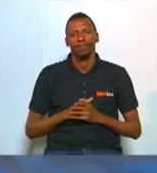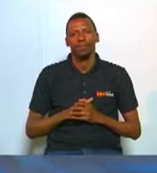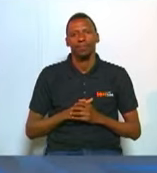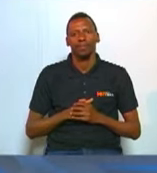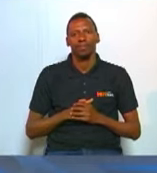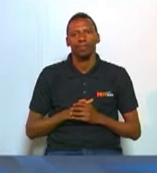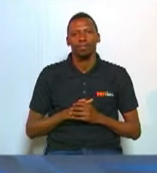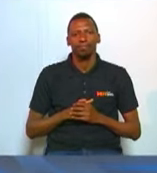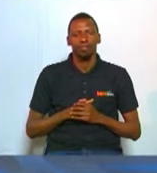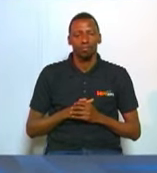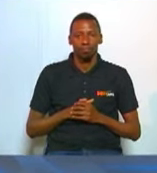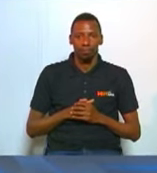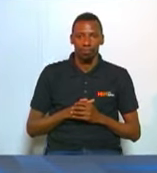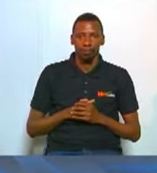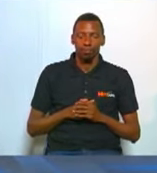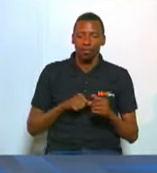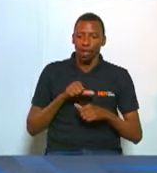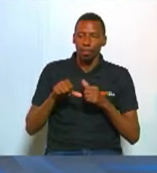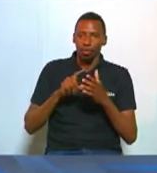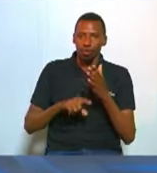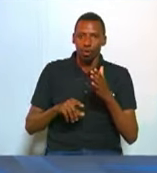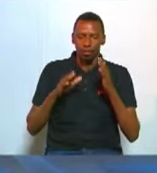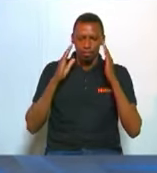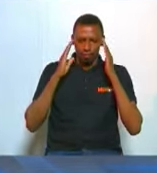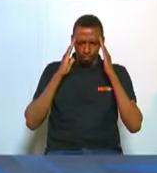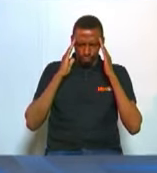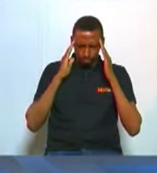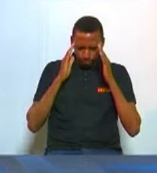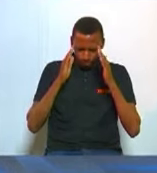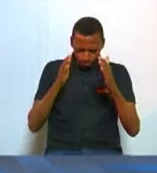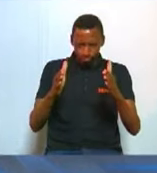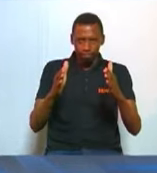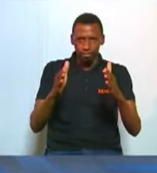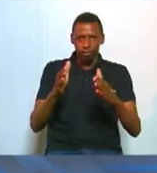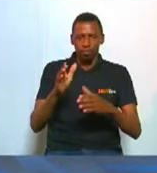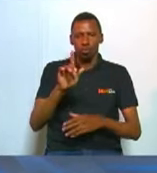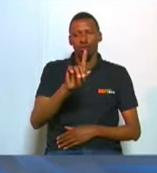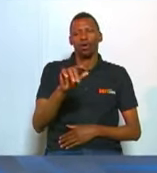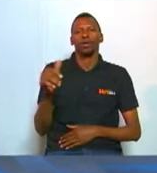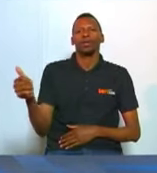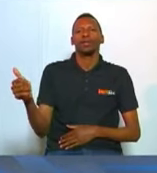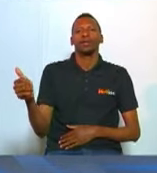It is about staying committed to each other, no matter what.